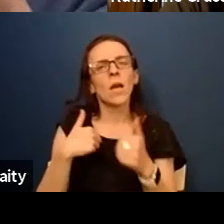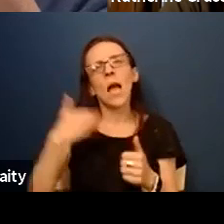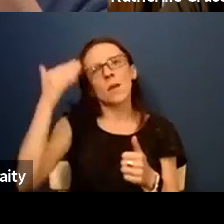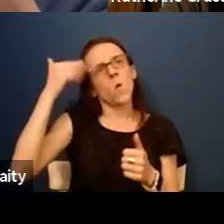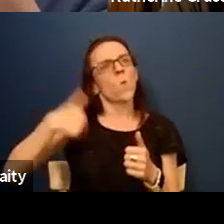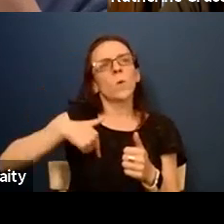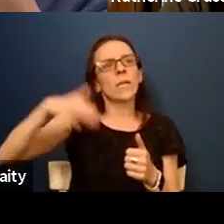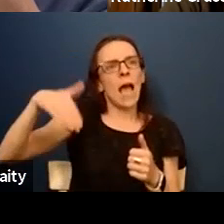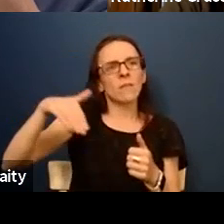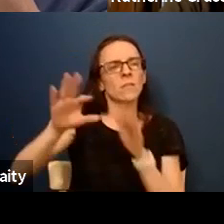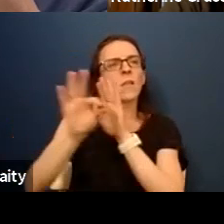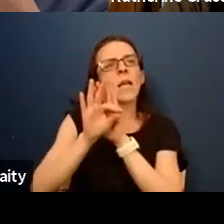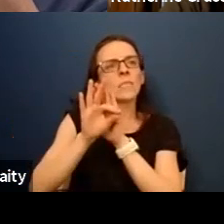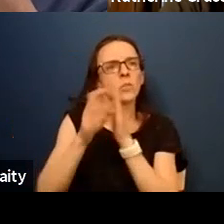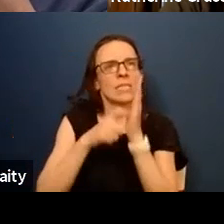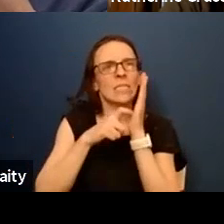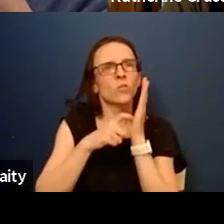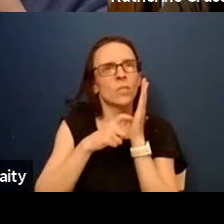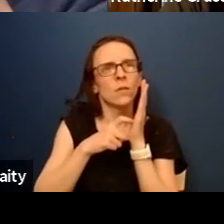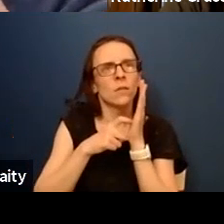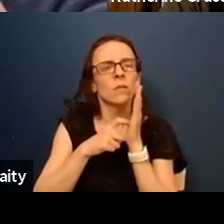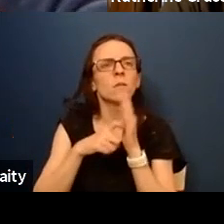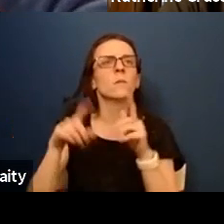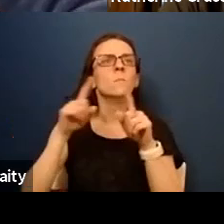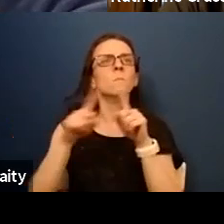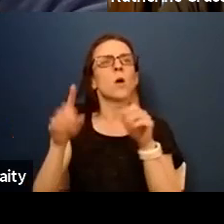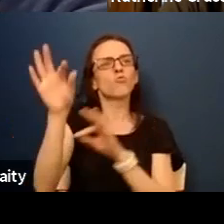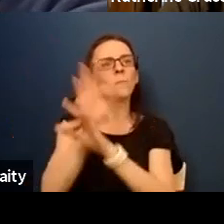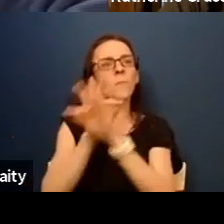the criteria yet, but replacing the